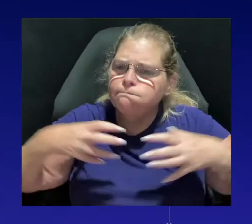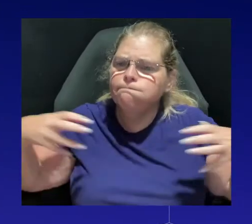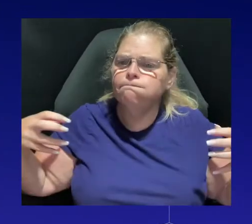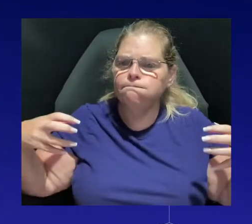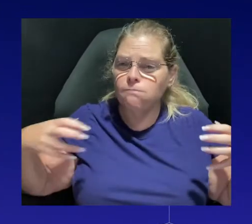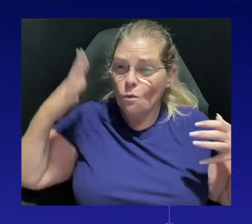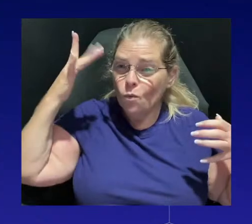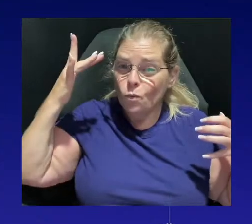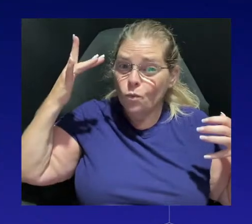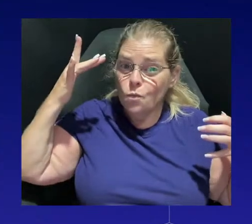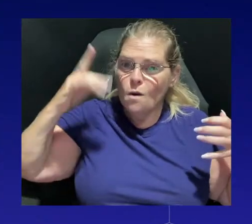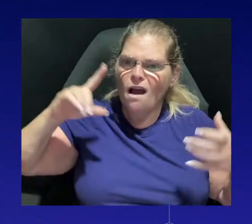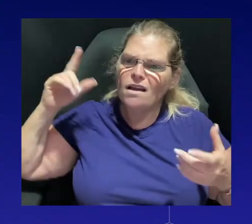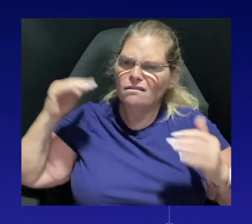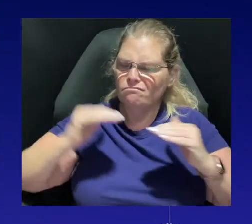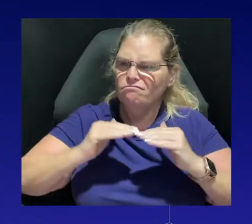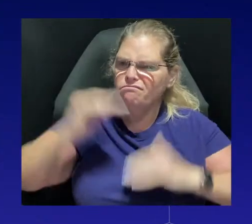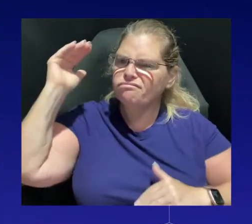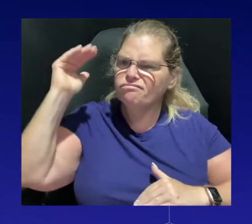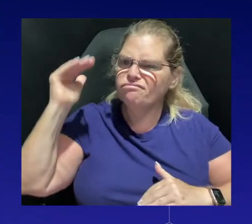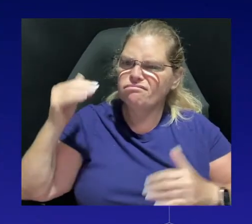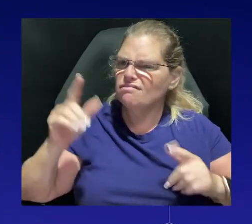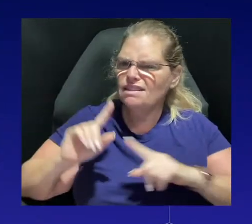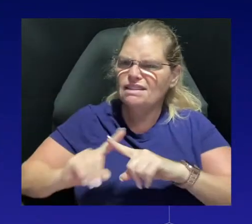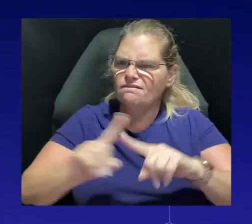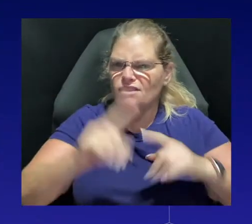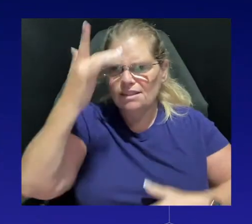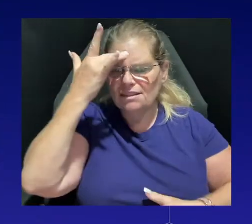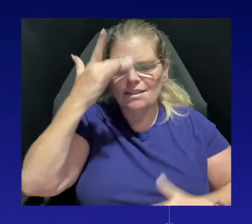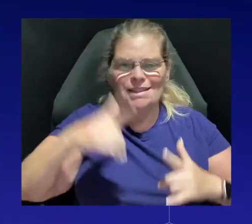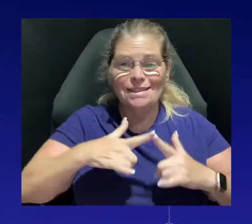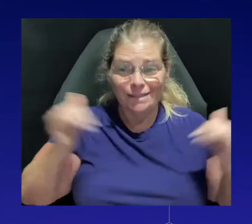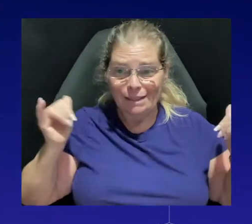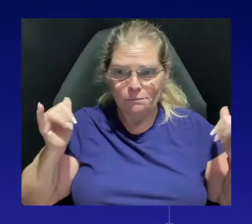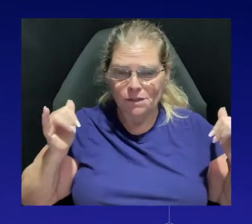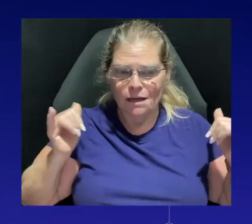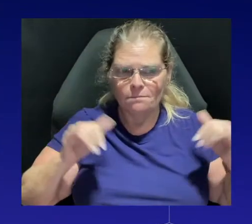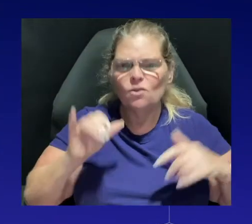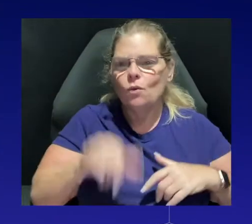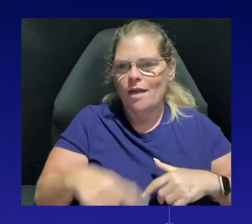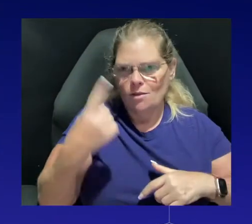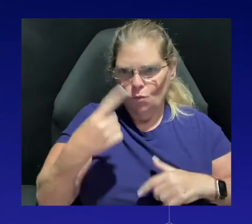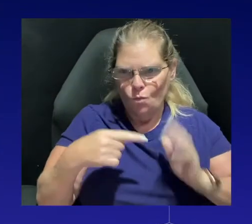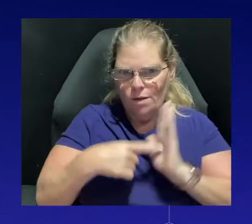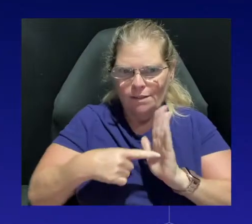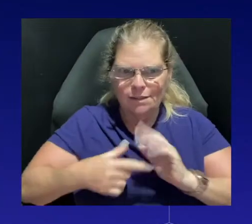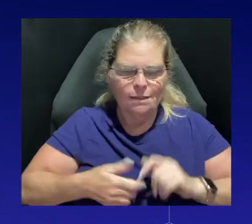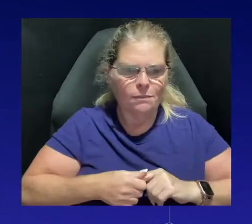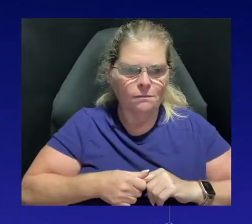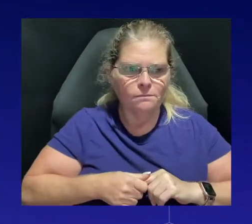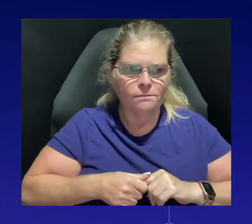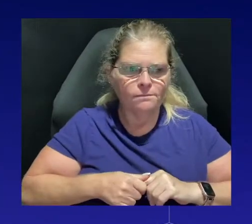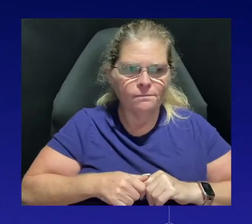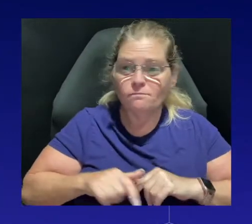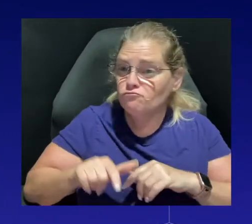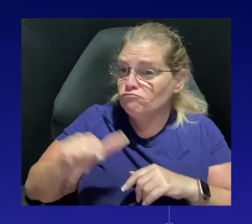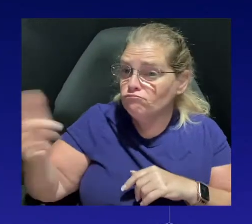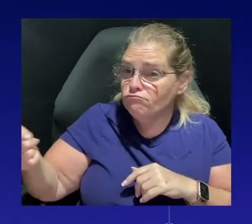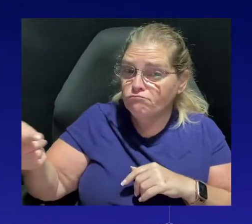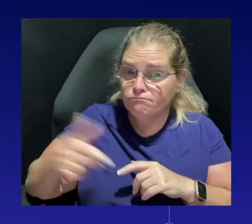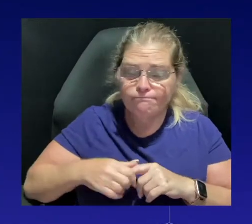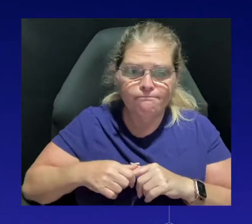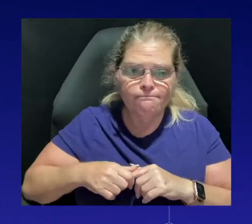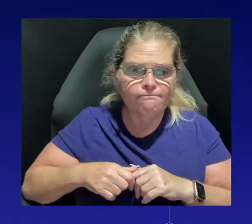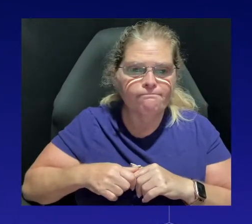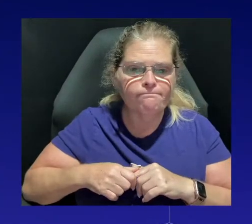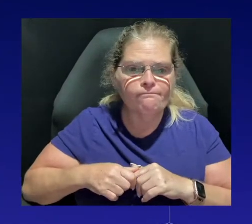reduces disparities in multiple diseases at once. So that's one example. What about you, Alicia? What do you think in terms of where we